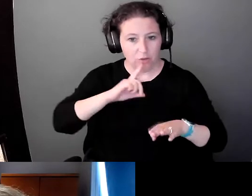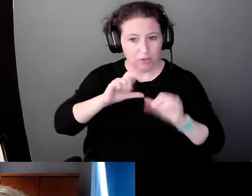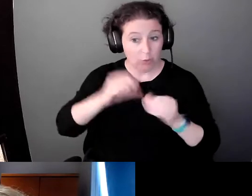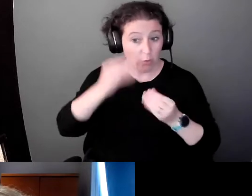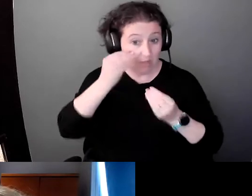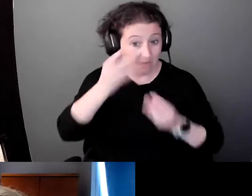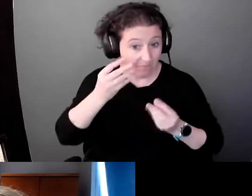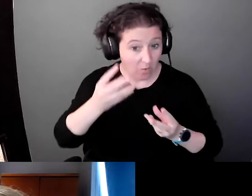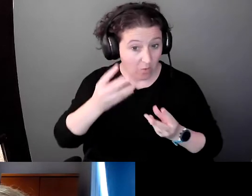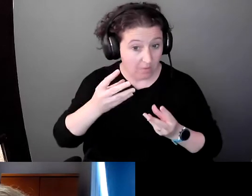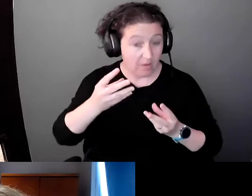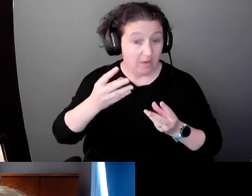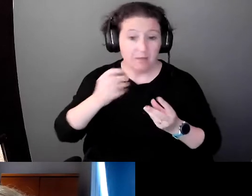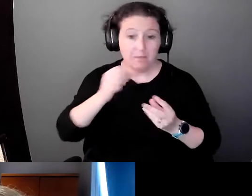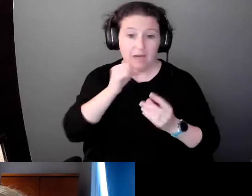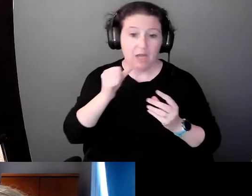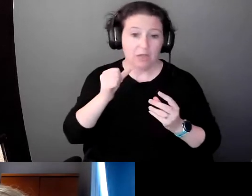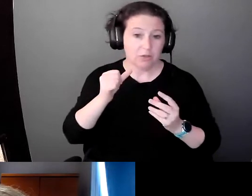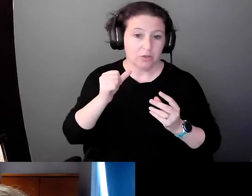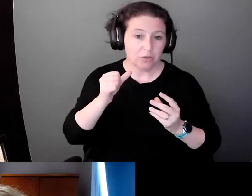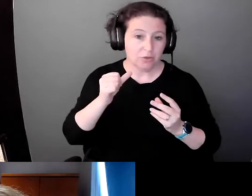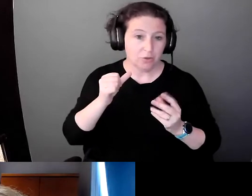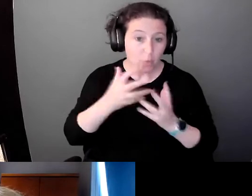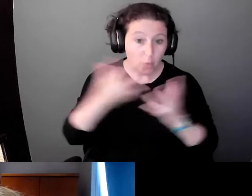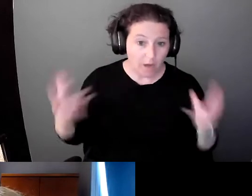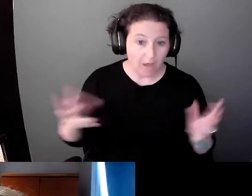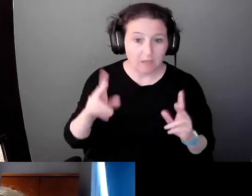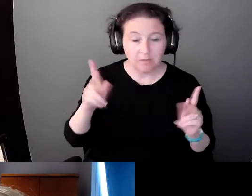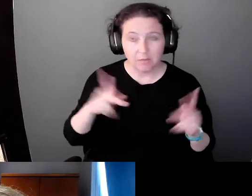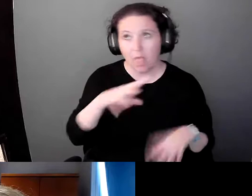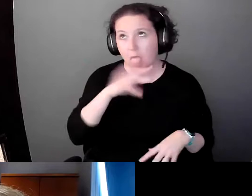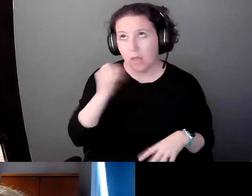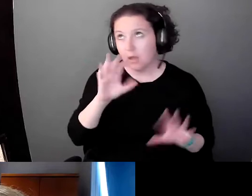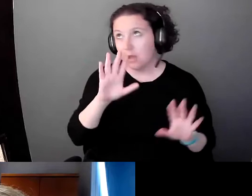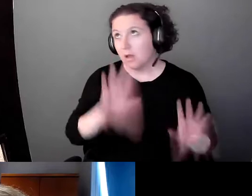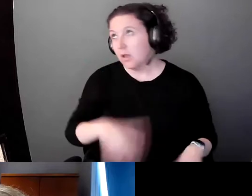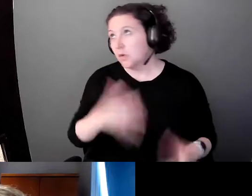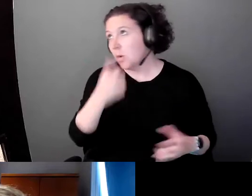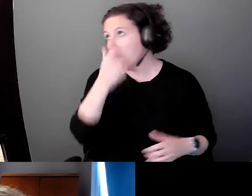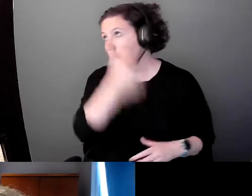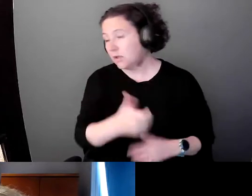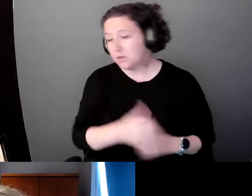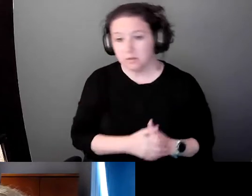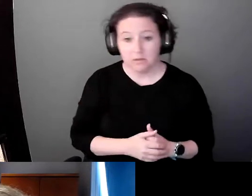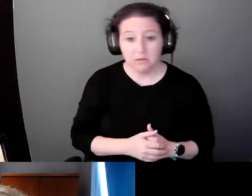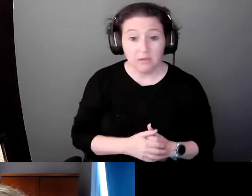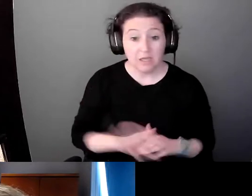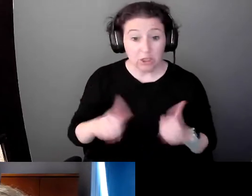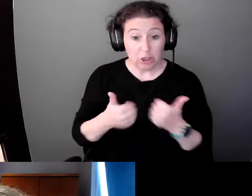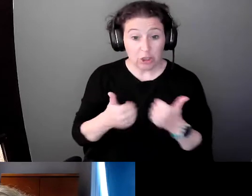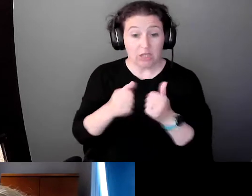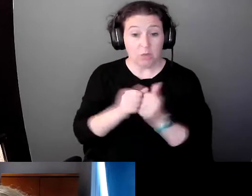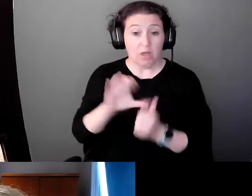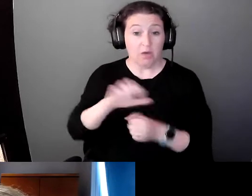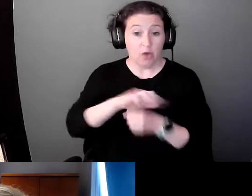too present so that the community tunes us out. The challenge with COVID-19 is that this virus isn't ready to be